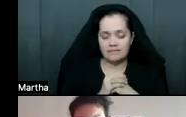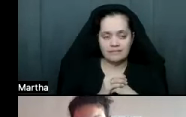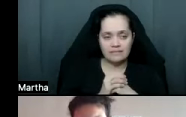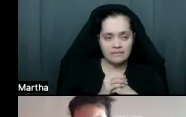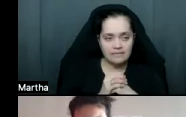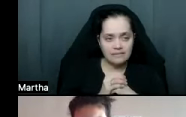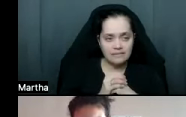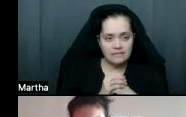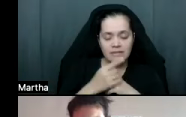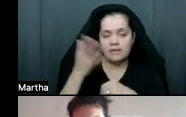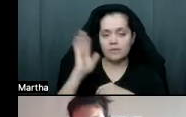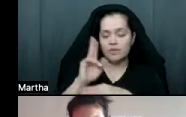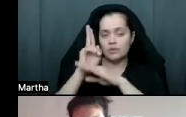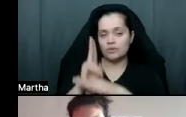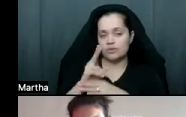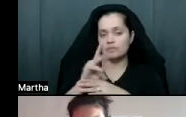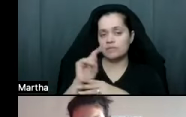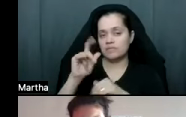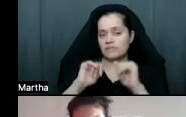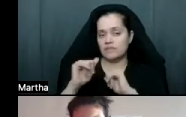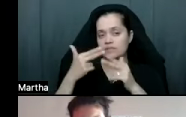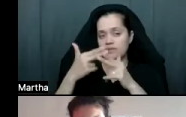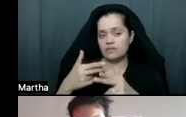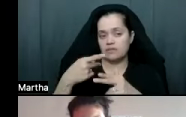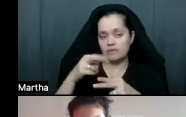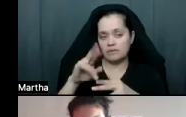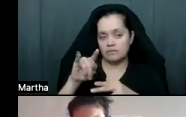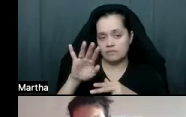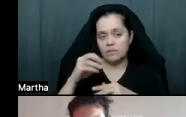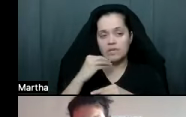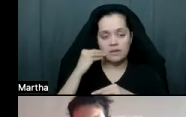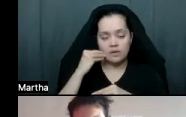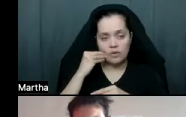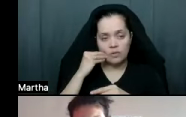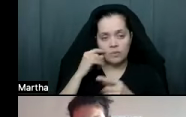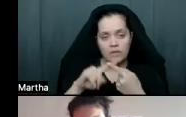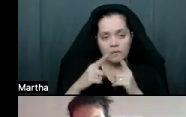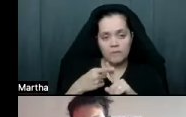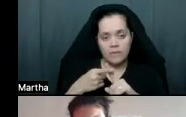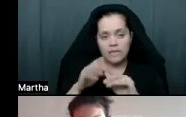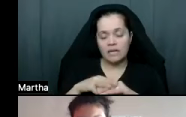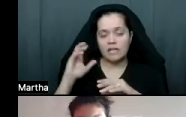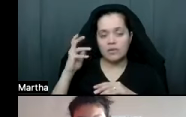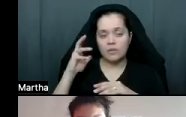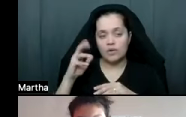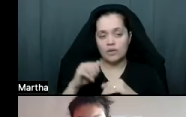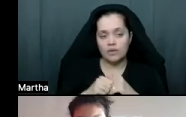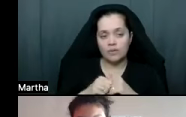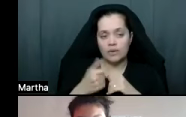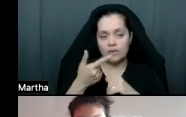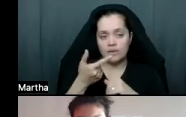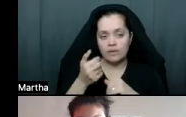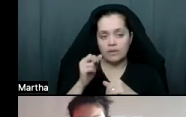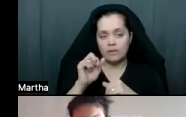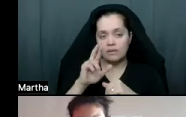There used to be a show called the Prairie Home Companion on the radio with Garrison Keillor as the